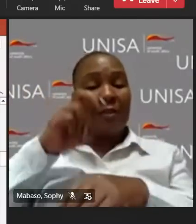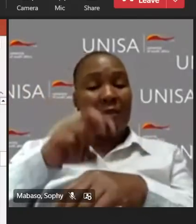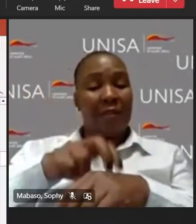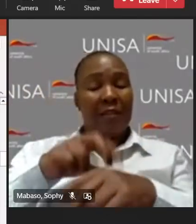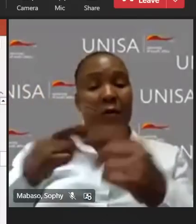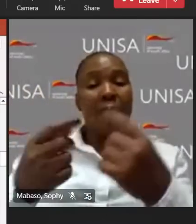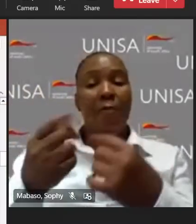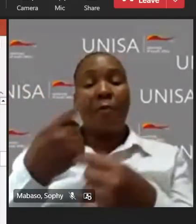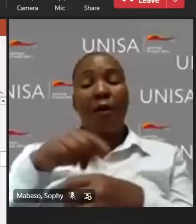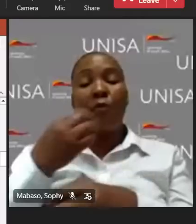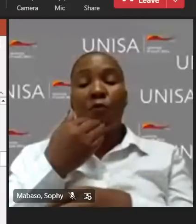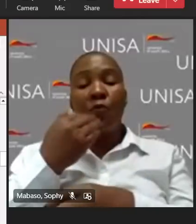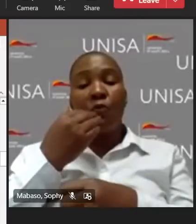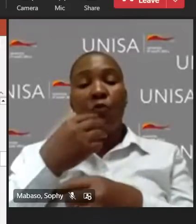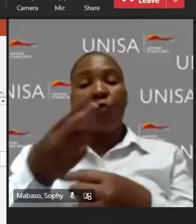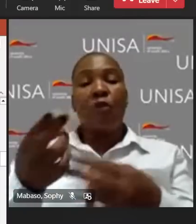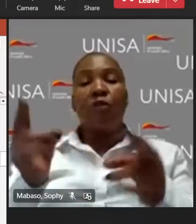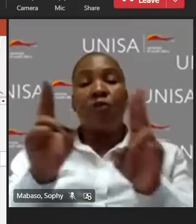our department